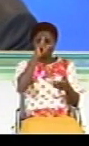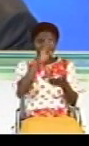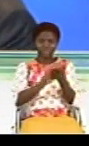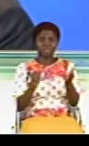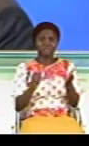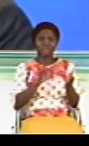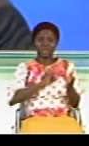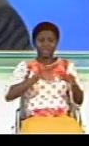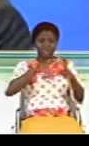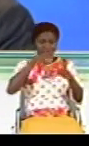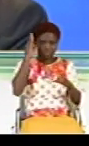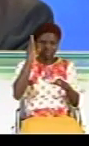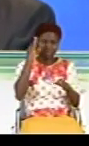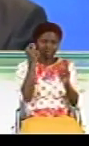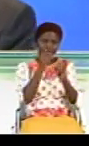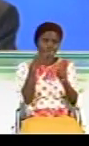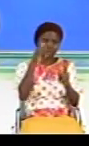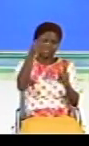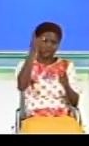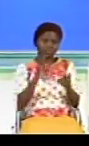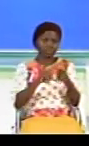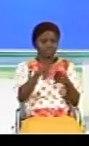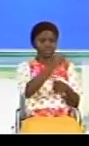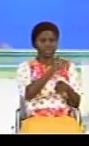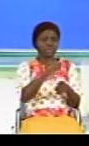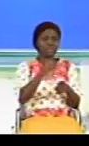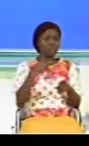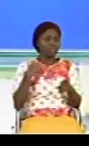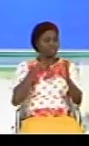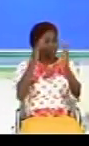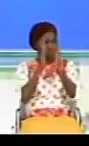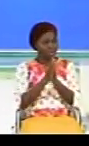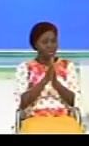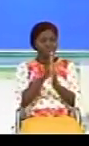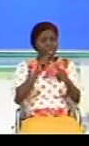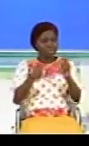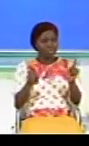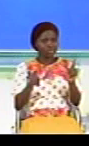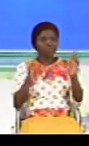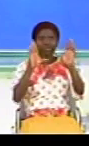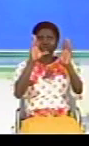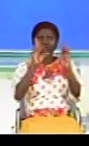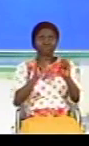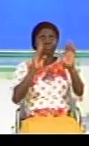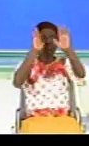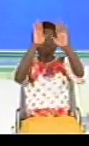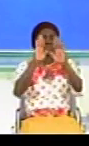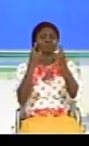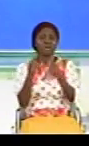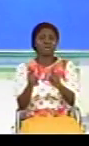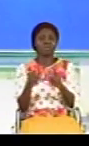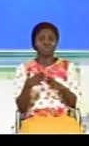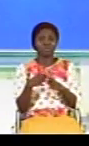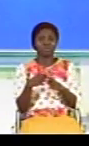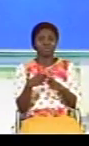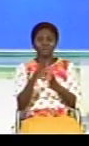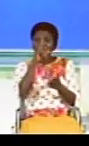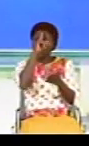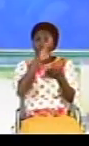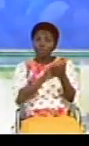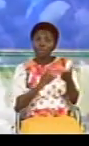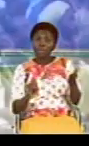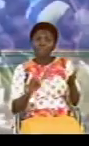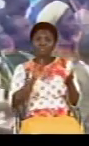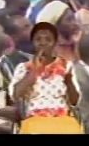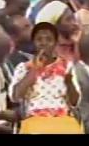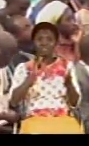they believed, we pray, and nothing happened. Believing is different. It's more than just saying with